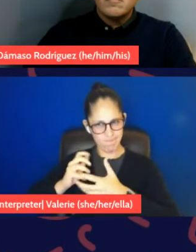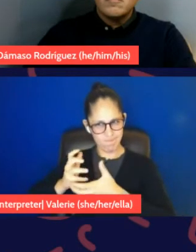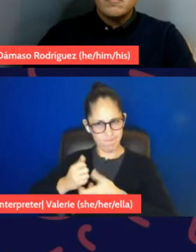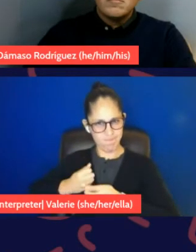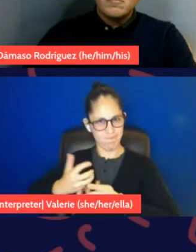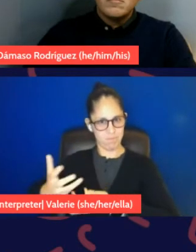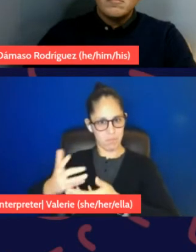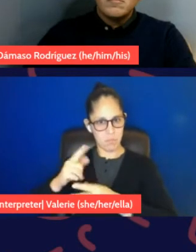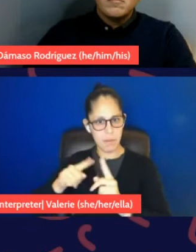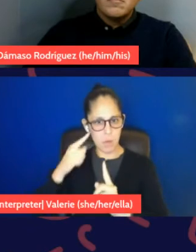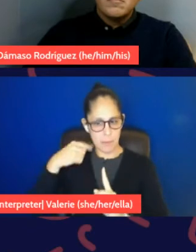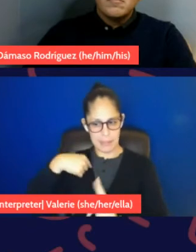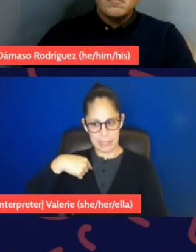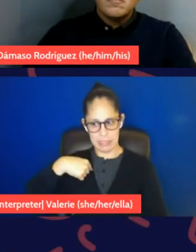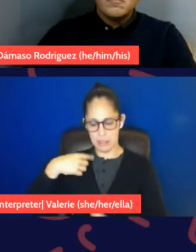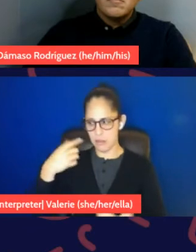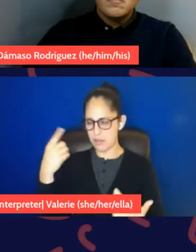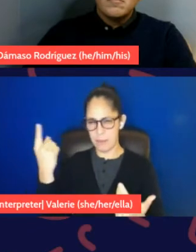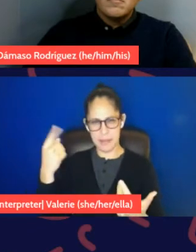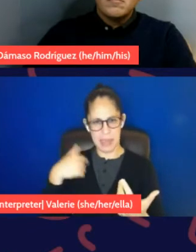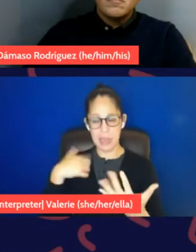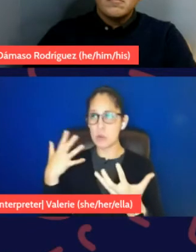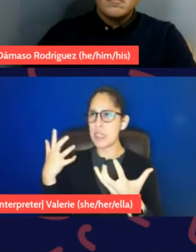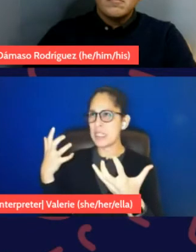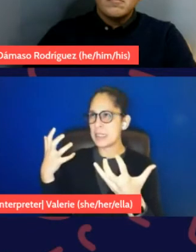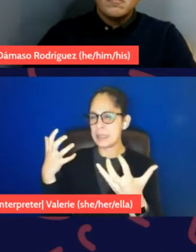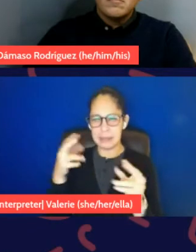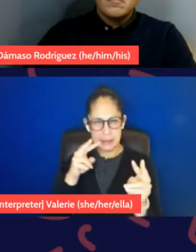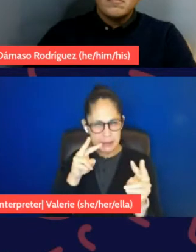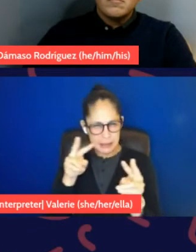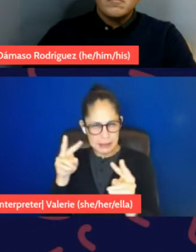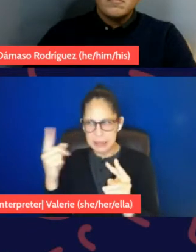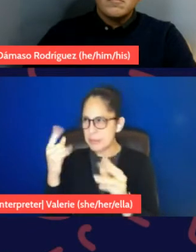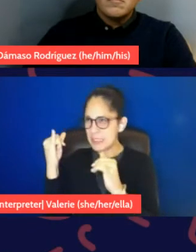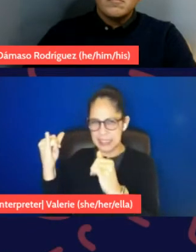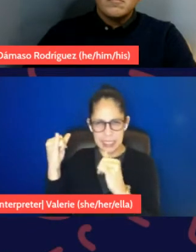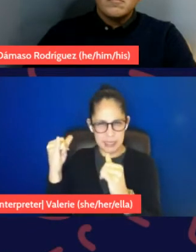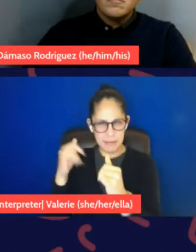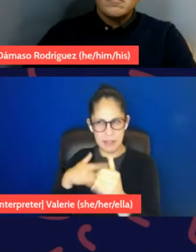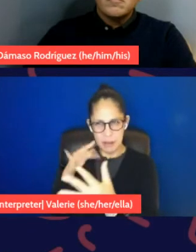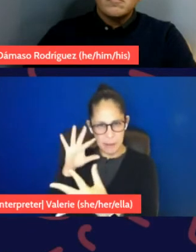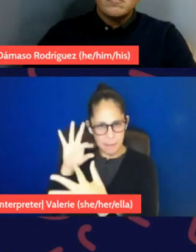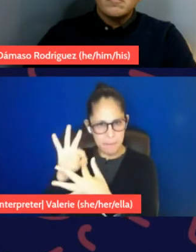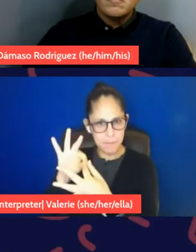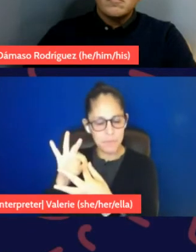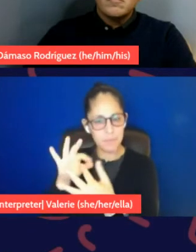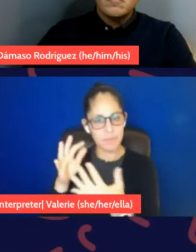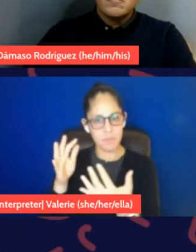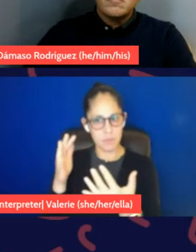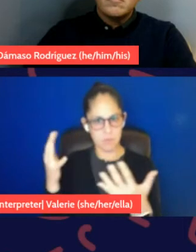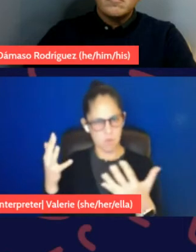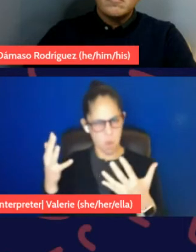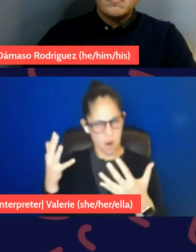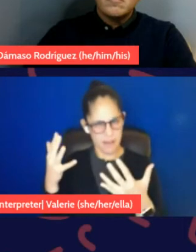For me, and something that I long to see on stage is the loneliness of what